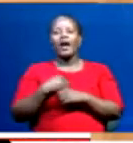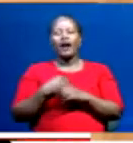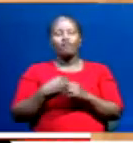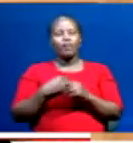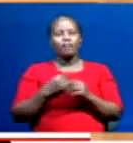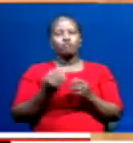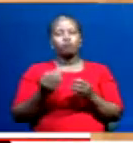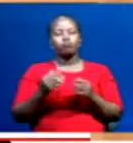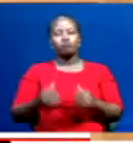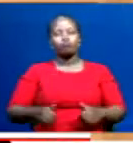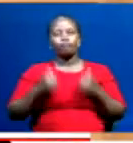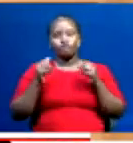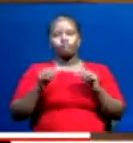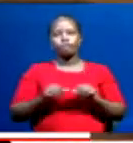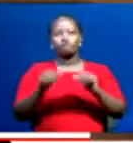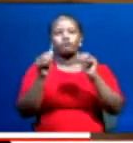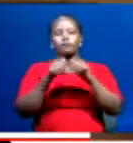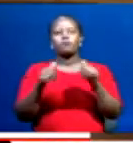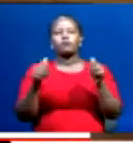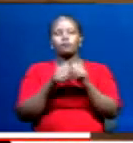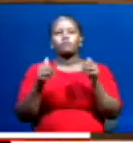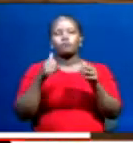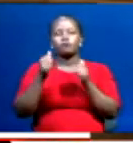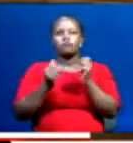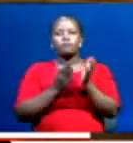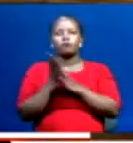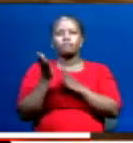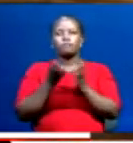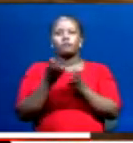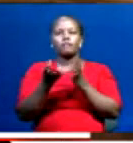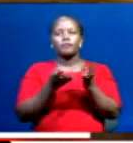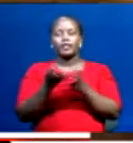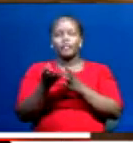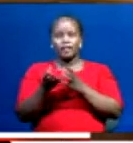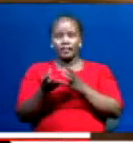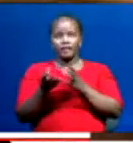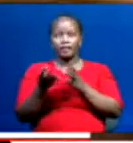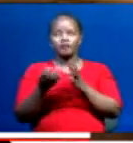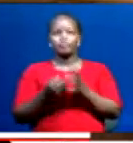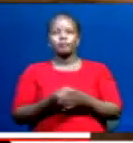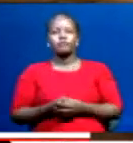instrument that facilitates two-way trade. Hibak Said for Prime Edition.